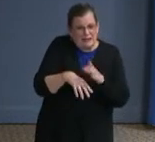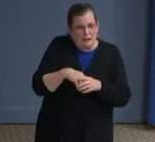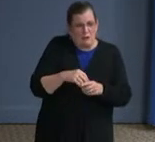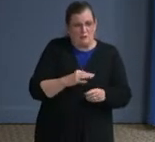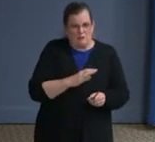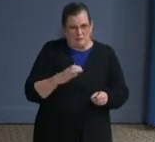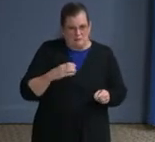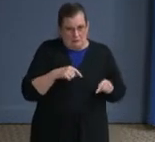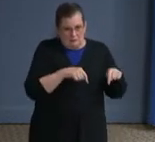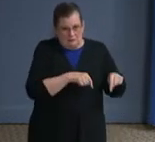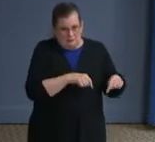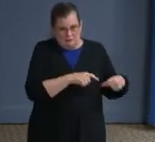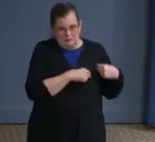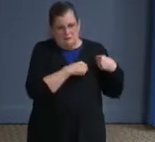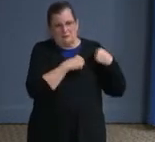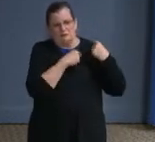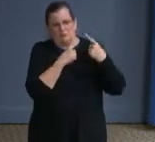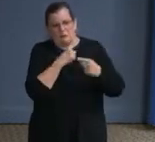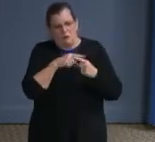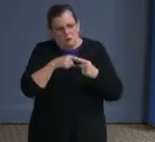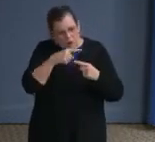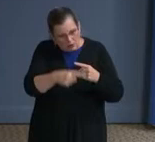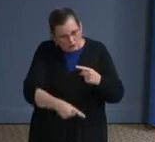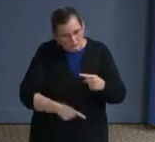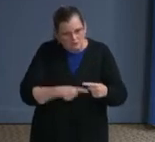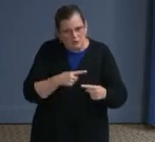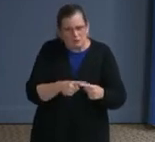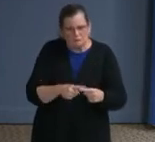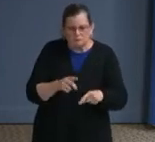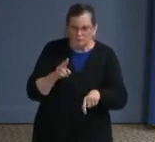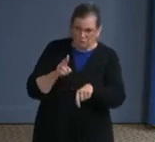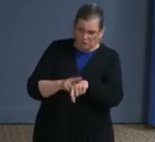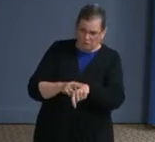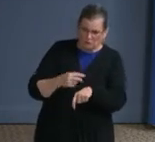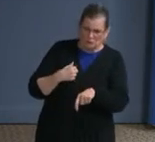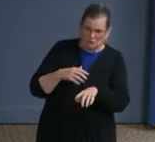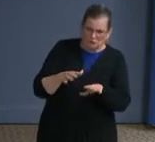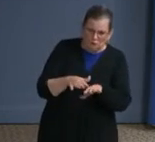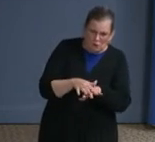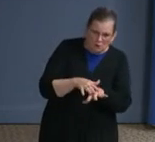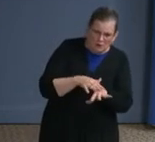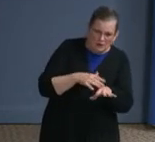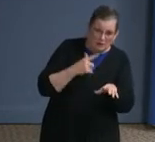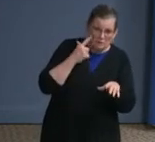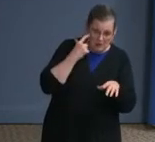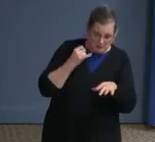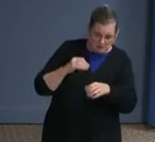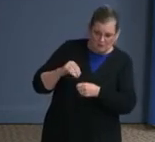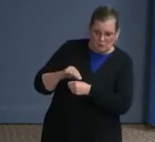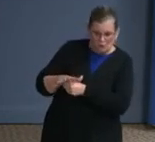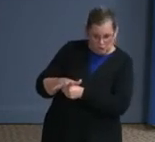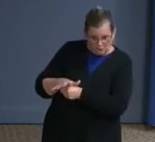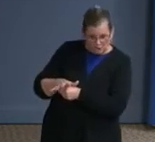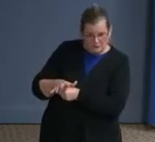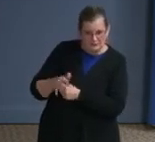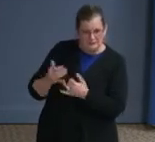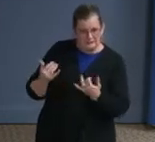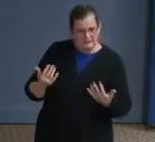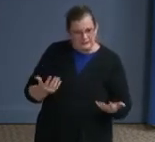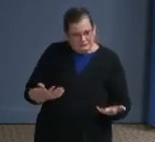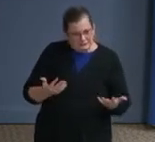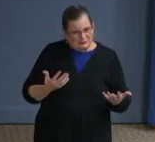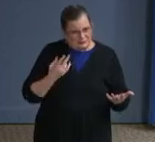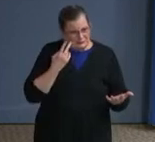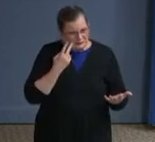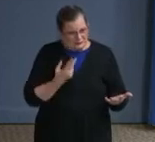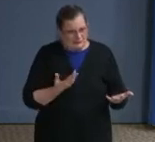year. And of course, our business was slowed down because of the pandemic. So there's a lot